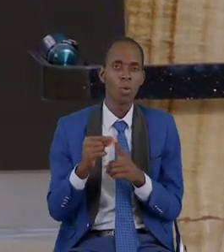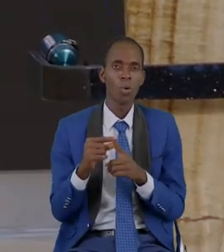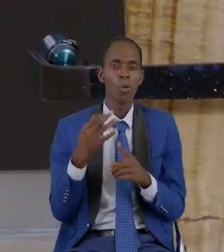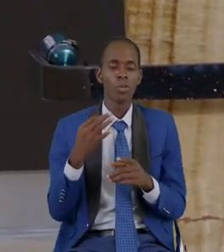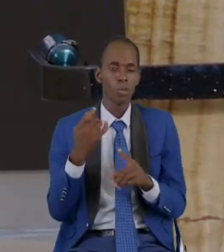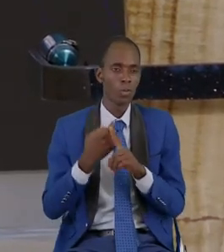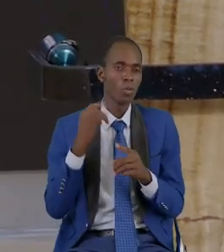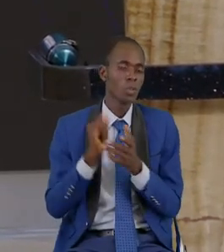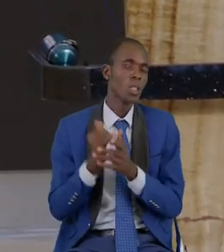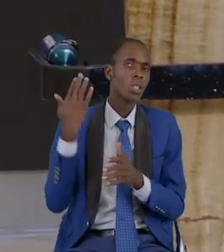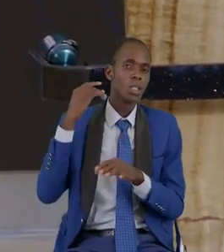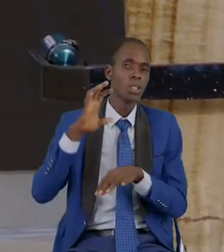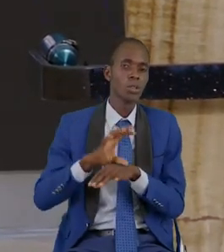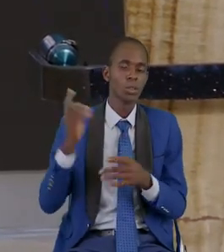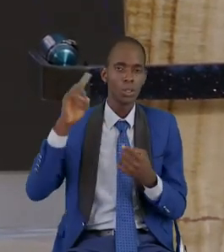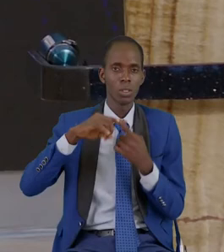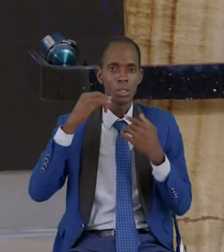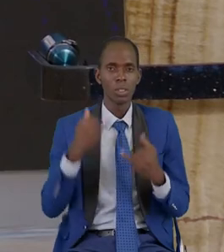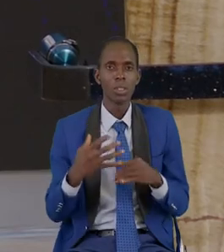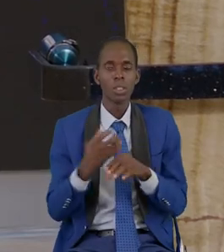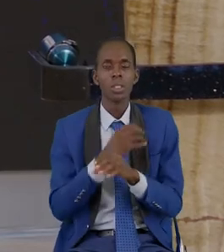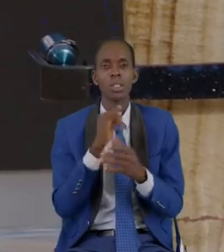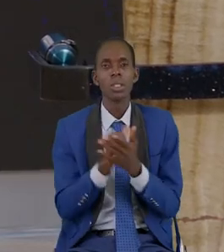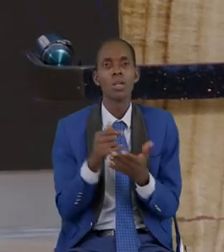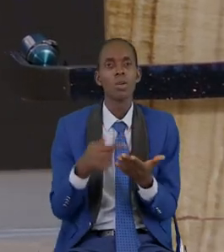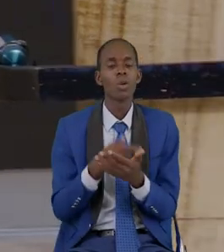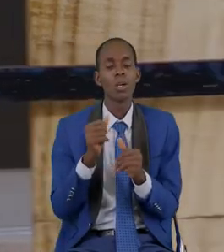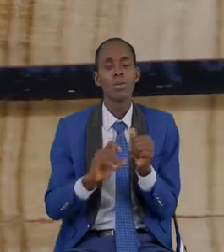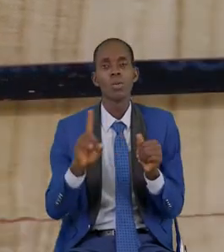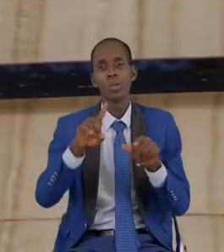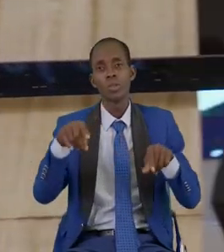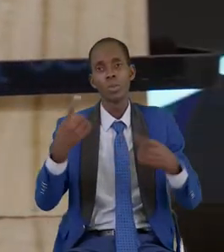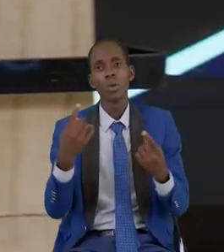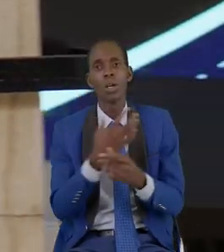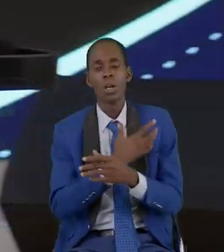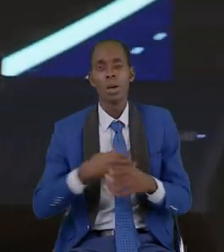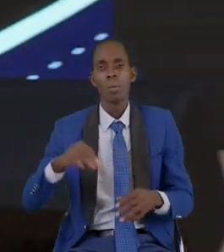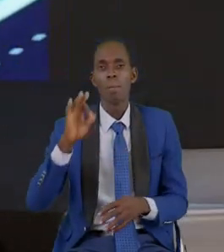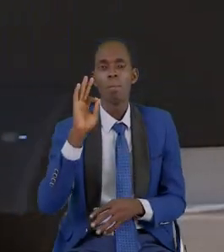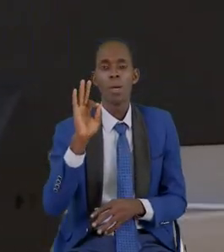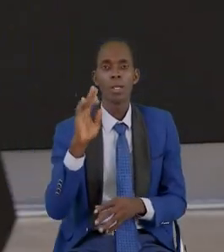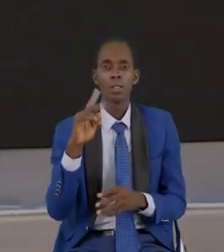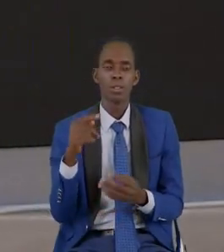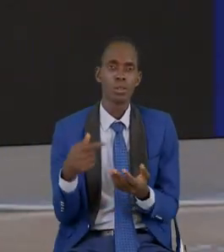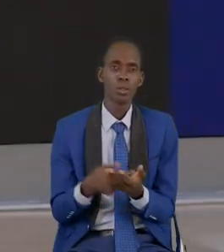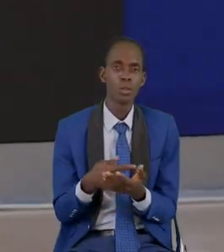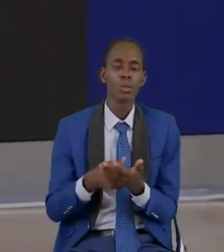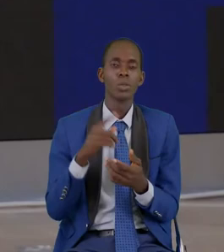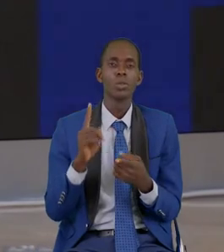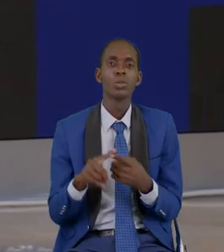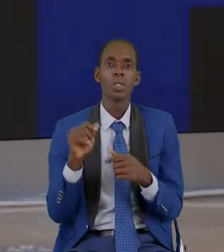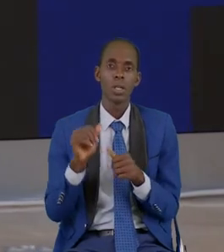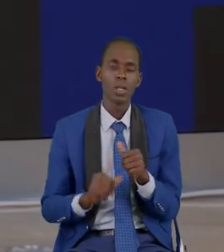time. Take that gospel with you everywhere you go and preach the gospel to